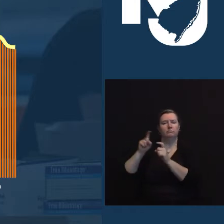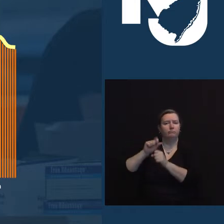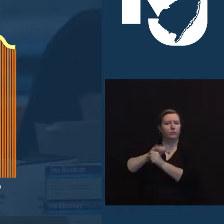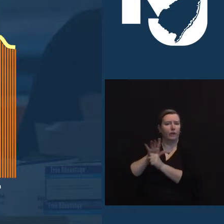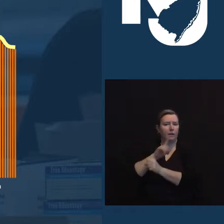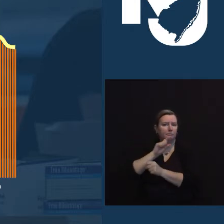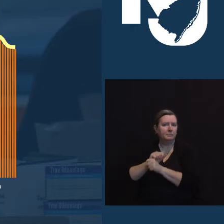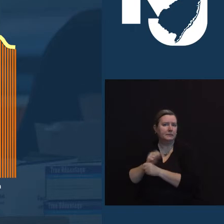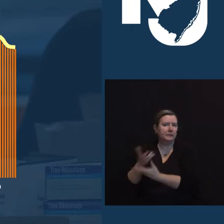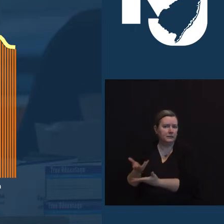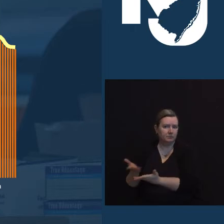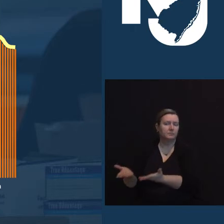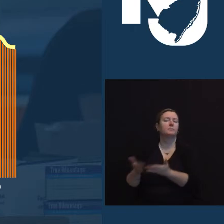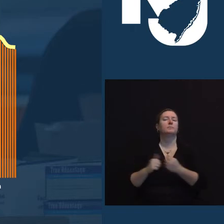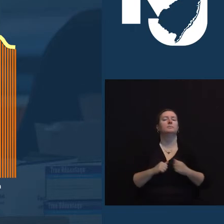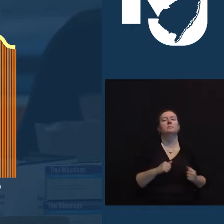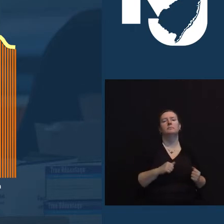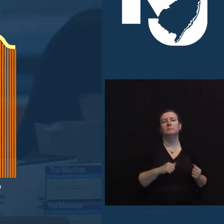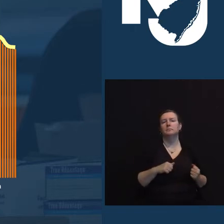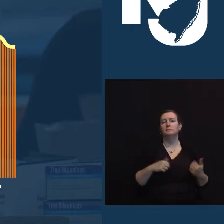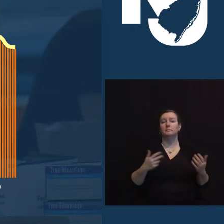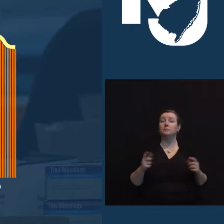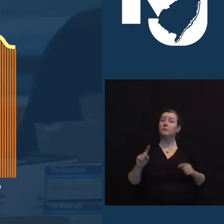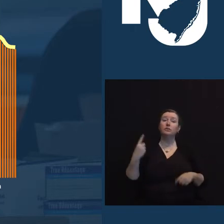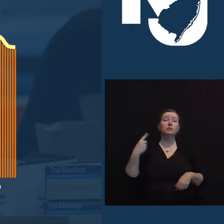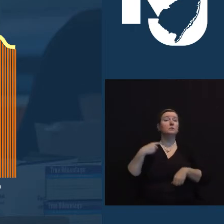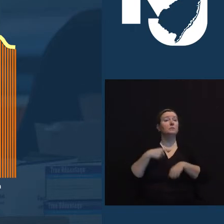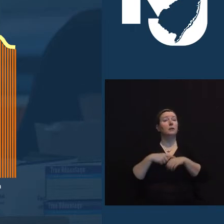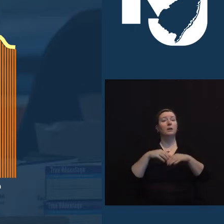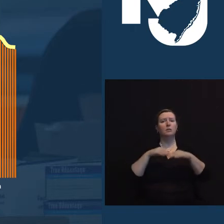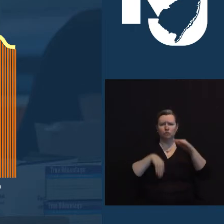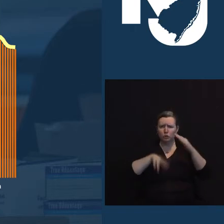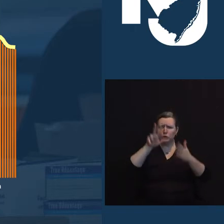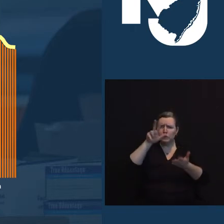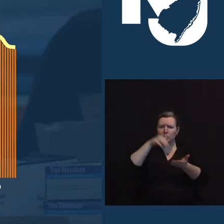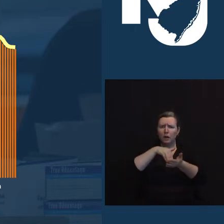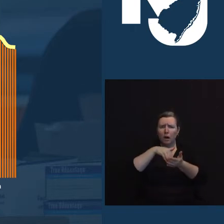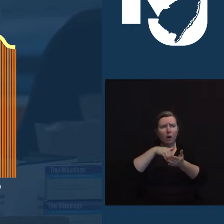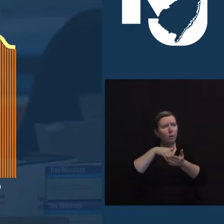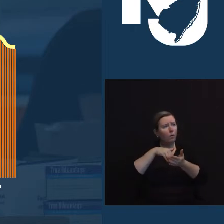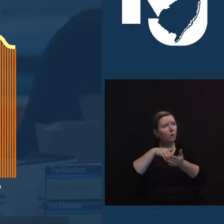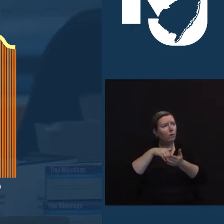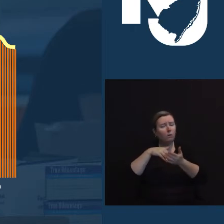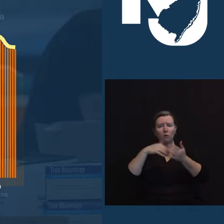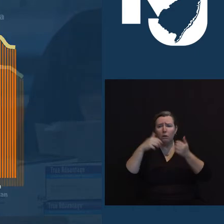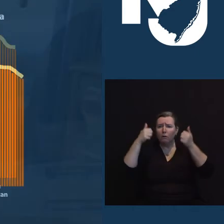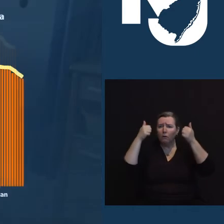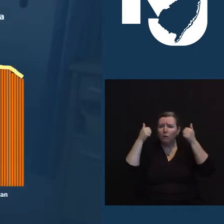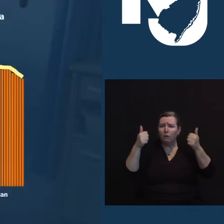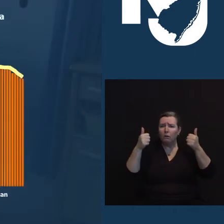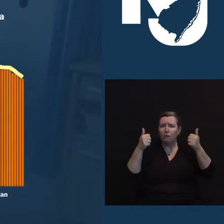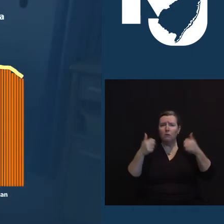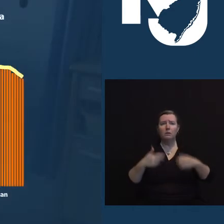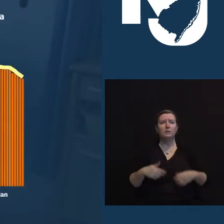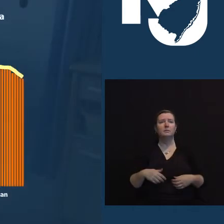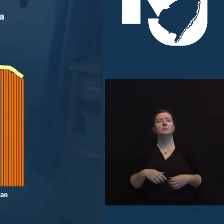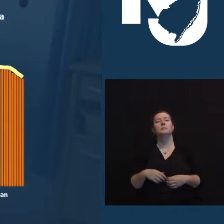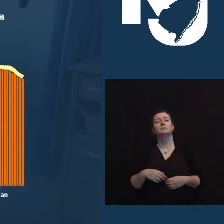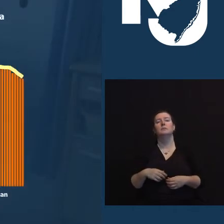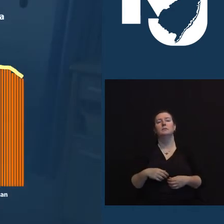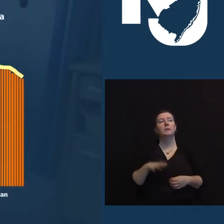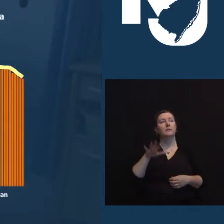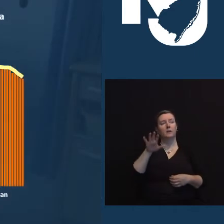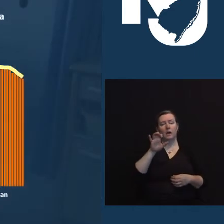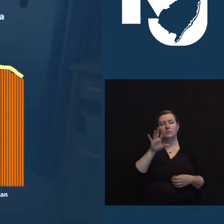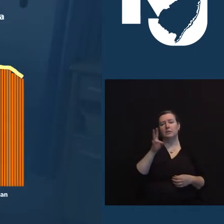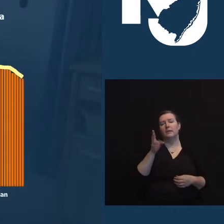below 3,200 in a number of weeks, and that's good news. There were 578 of those patients in intensive care,